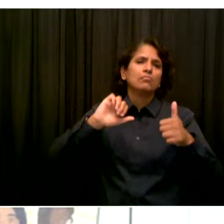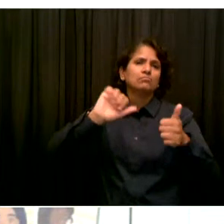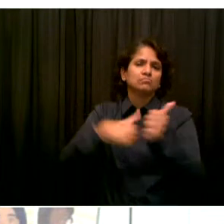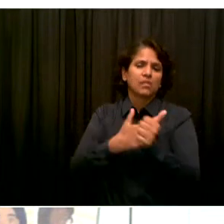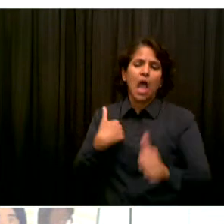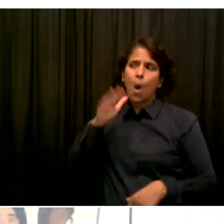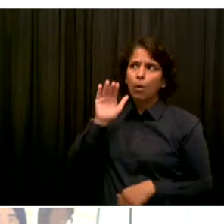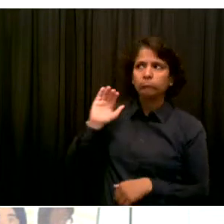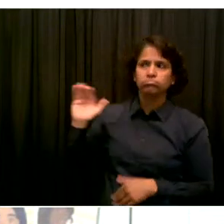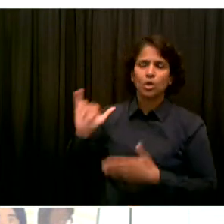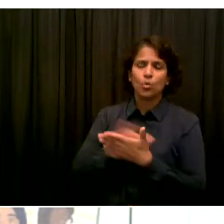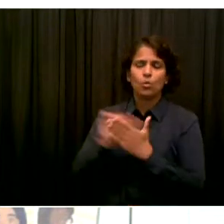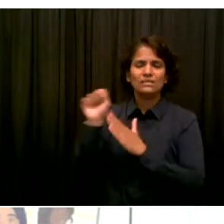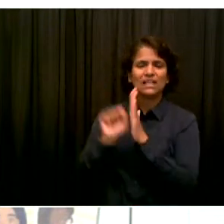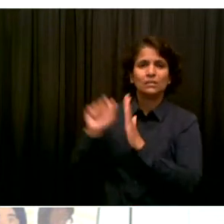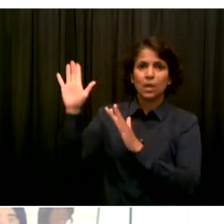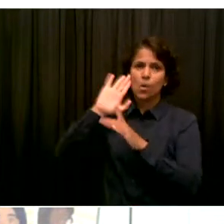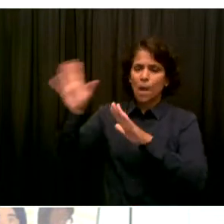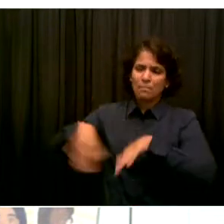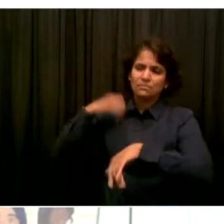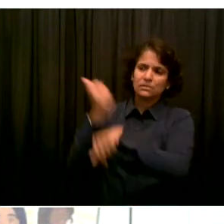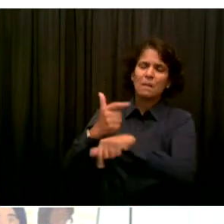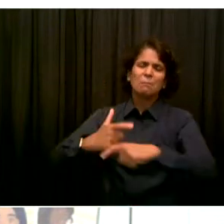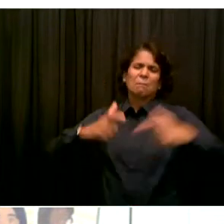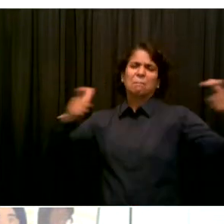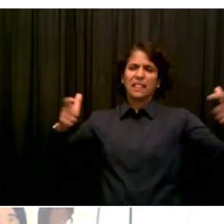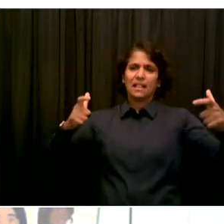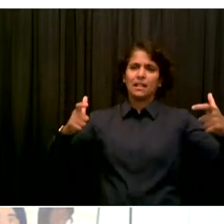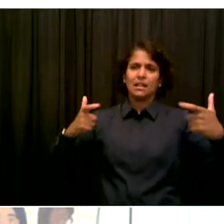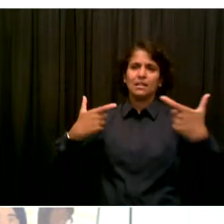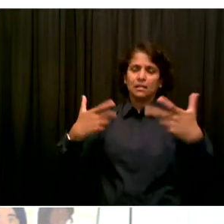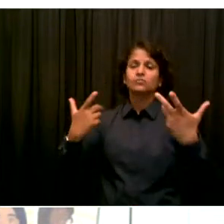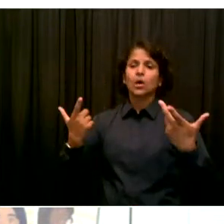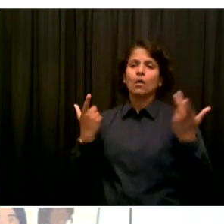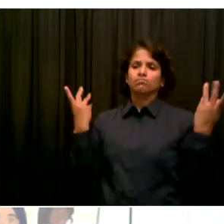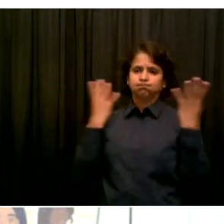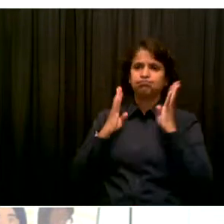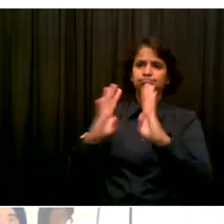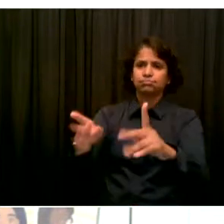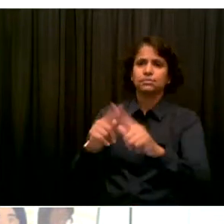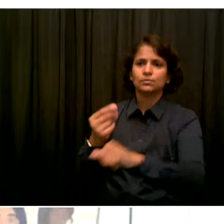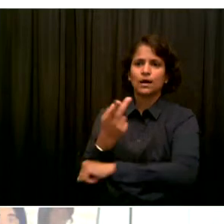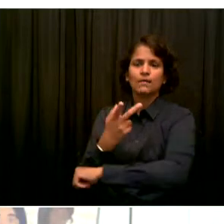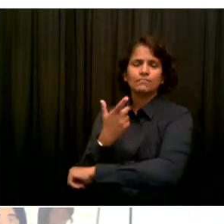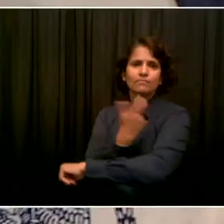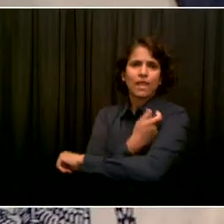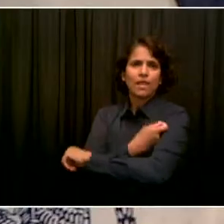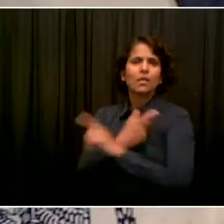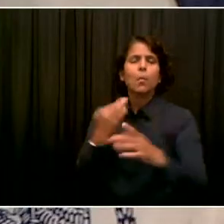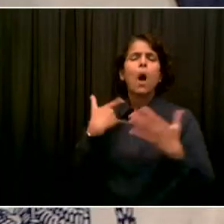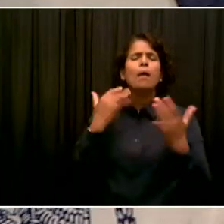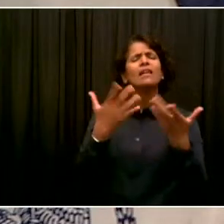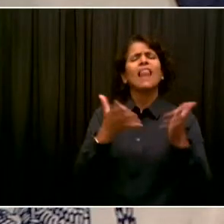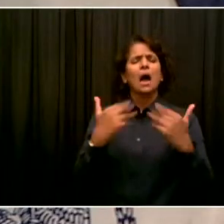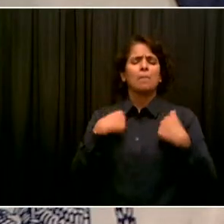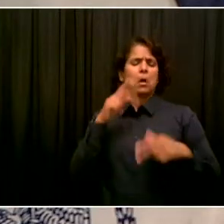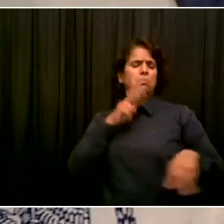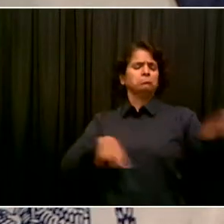appropriate steps and monitor it, particularly in the initial day and days of the rollout. Thank you. Dr.